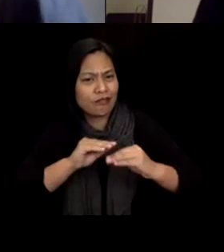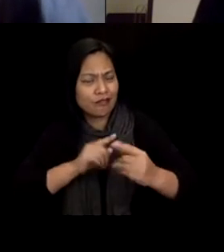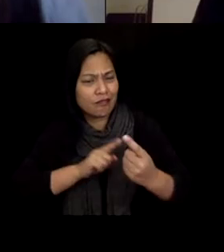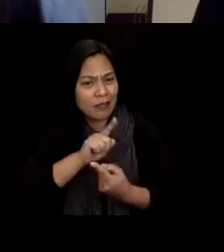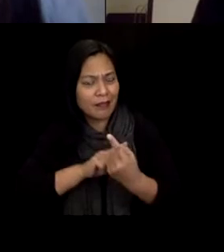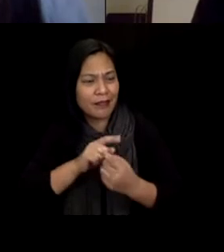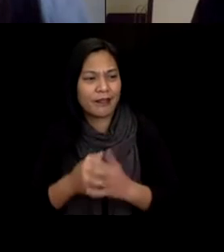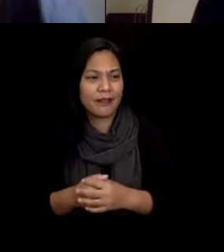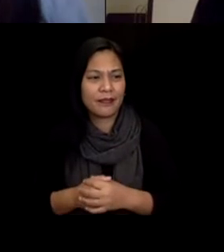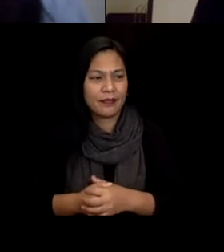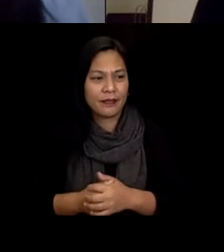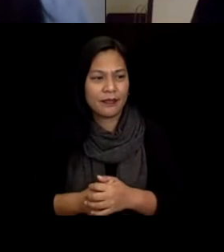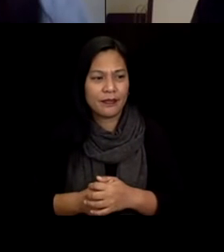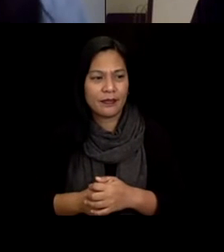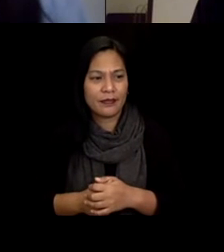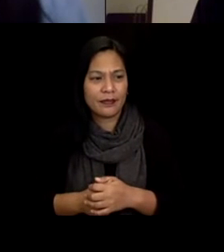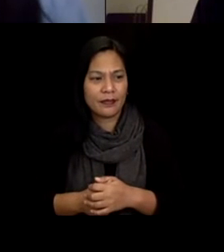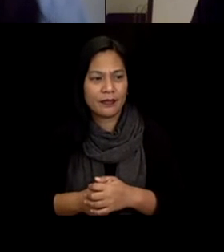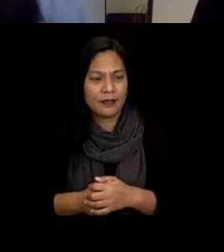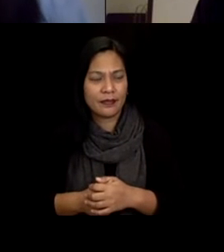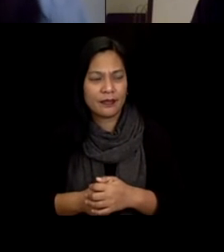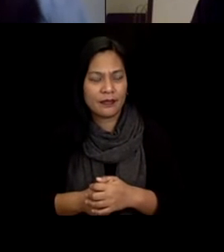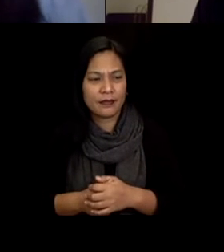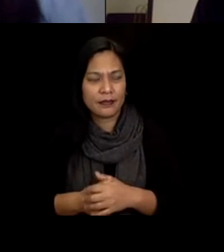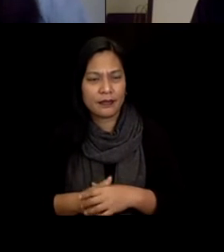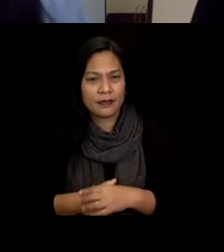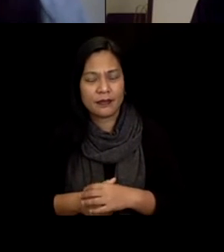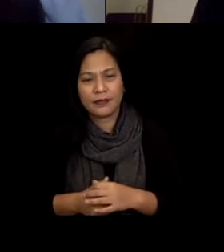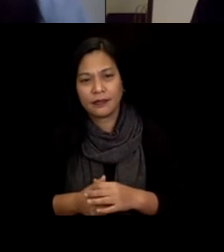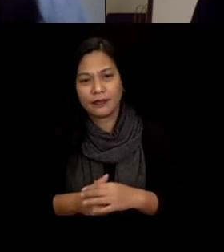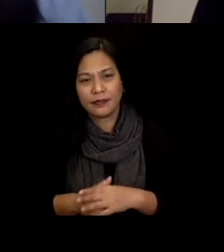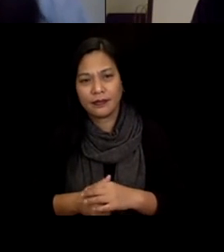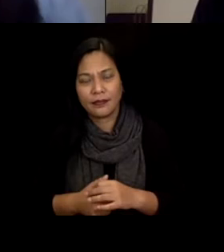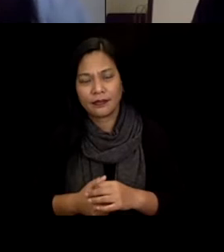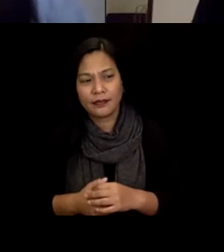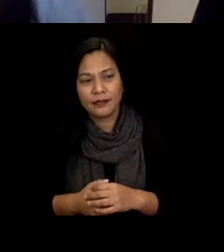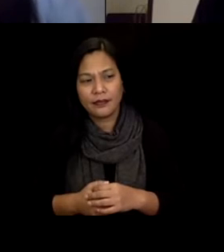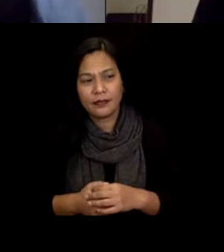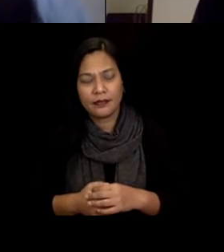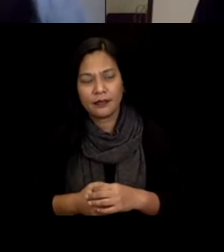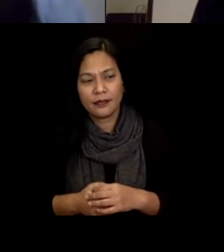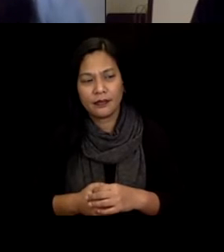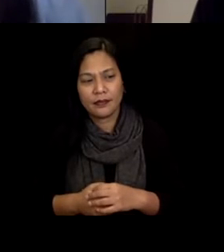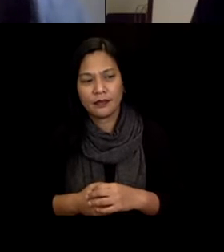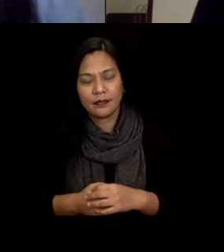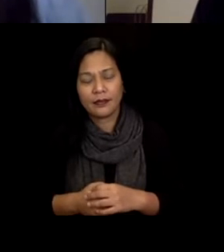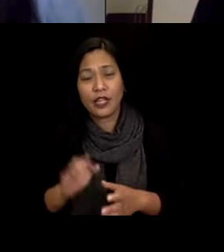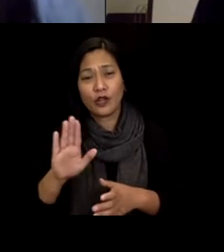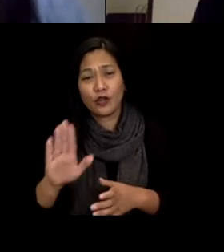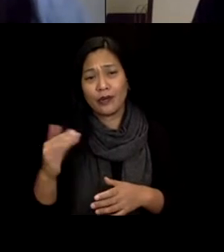timepiece. Some of the things that rang very true for me in what you said,